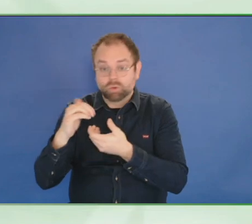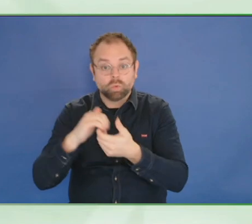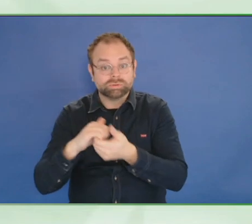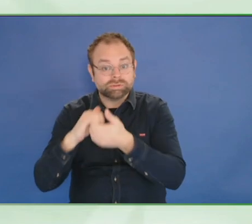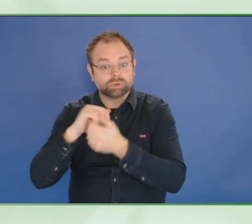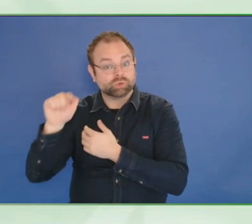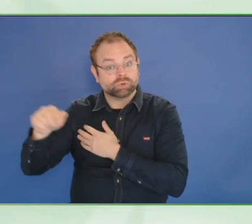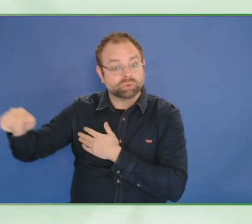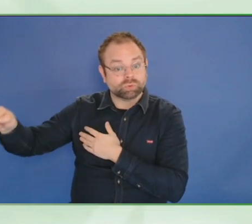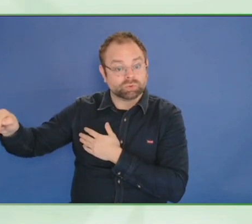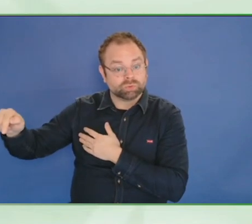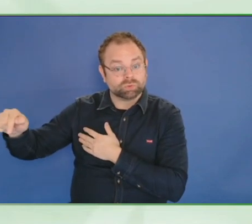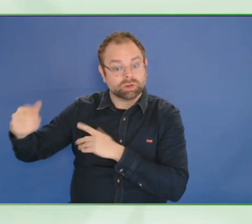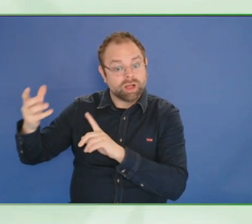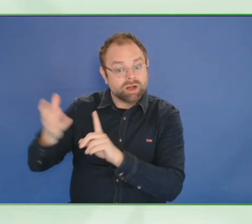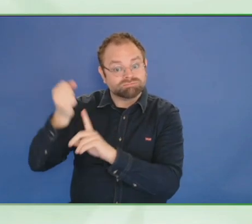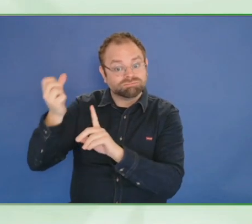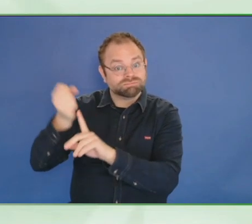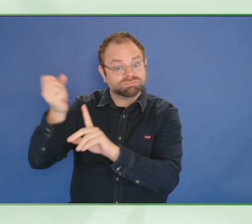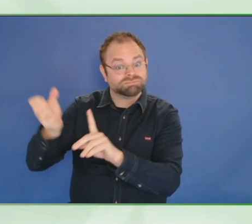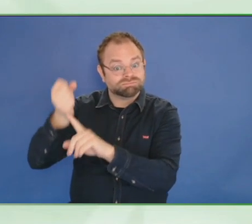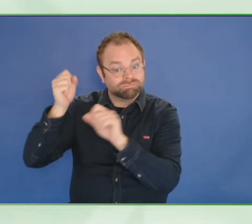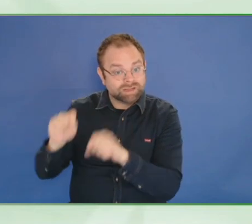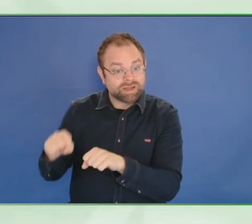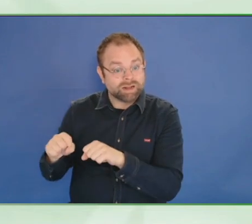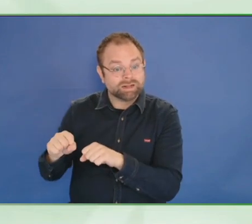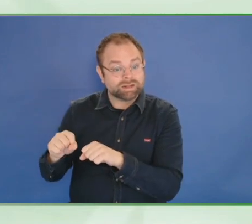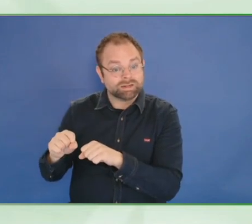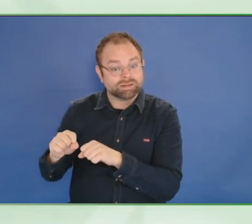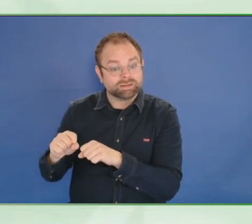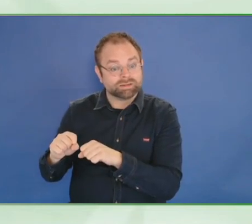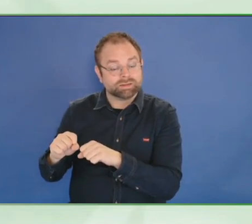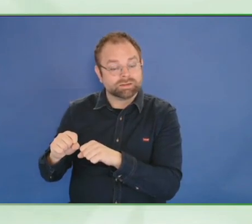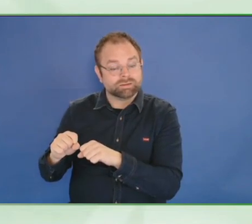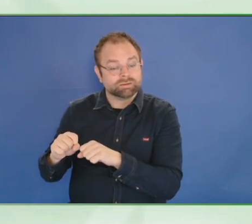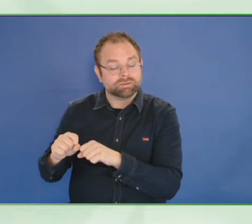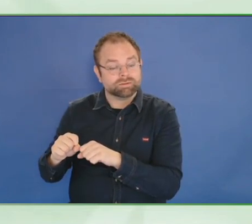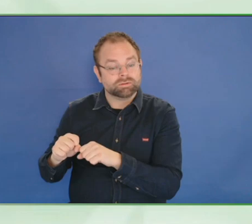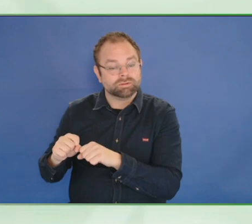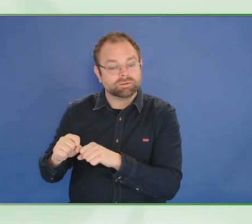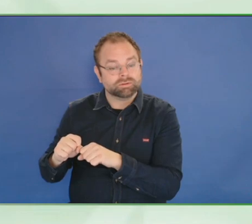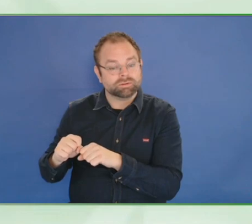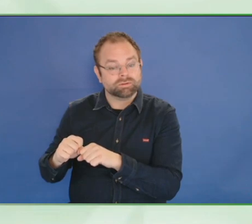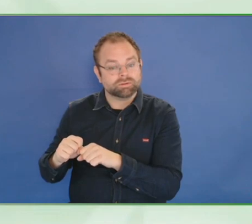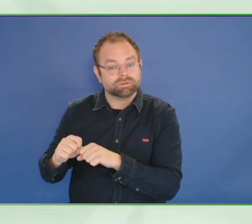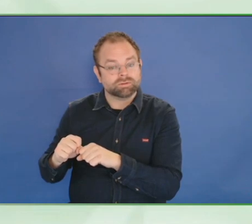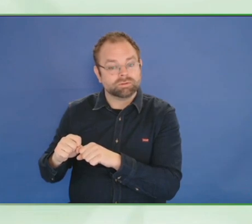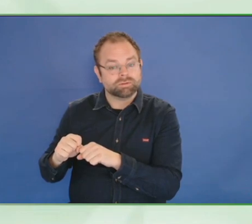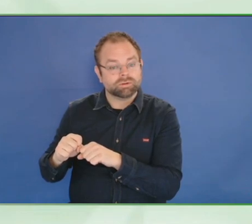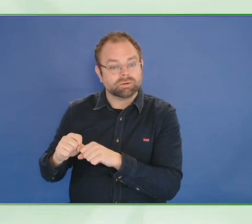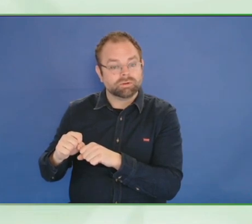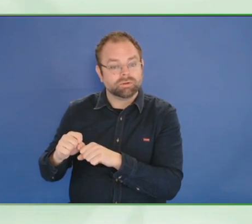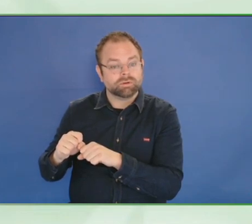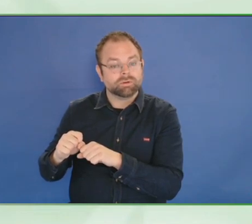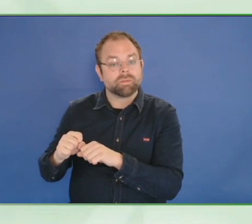here, organizations that have not yet faced a crisis should certainly be